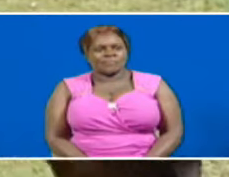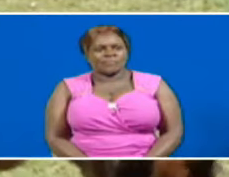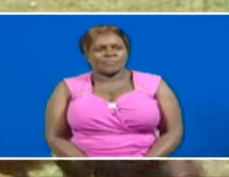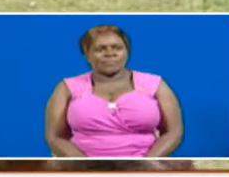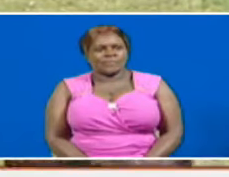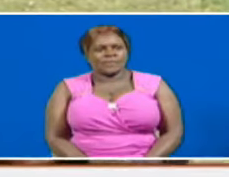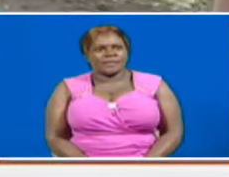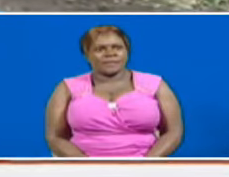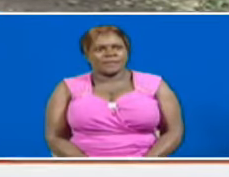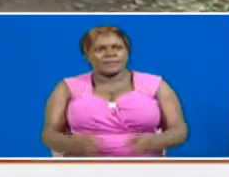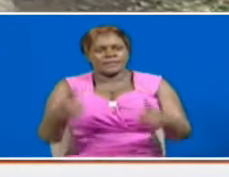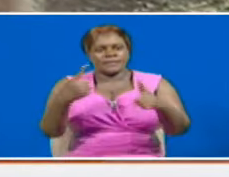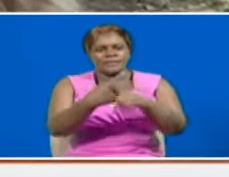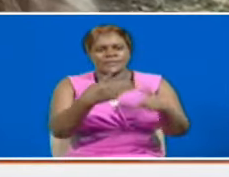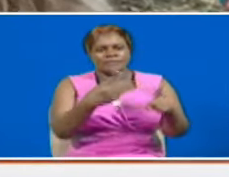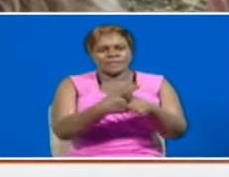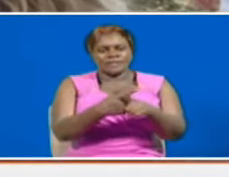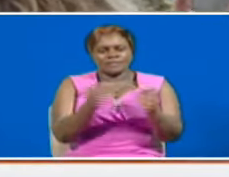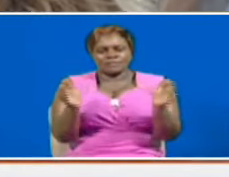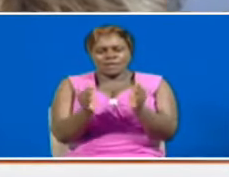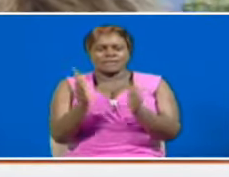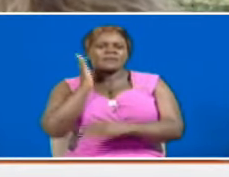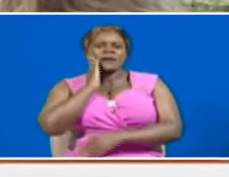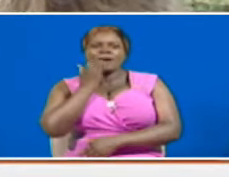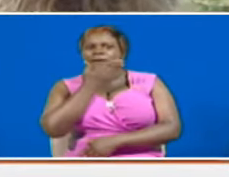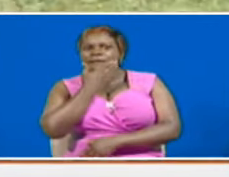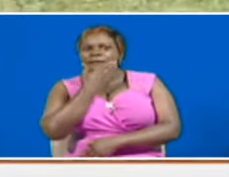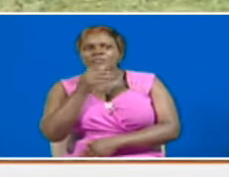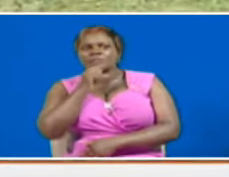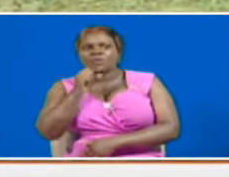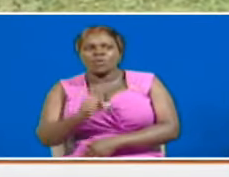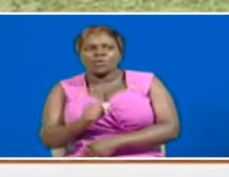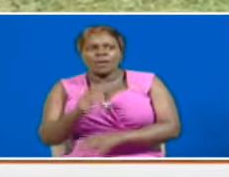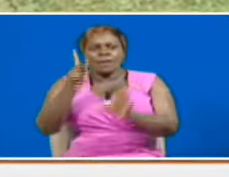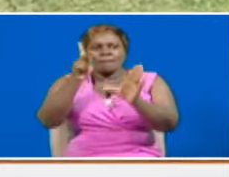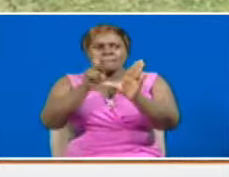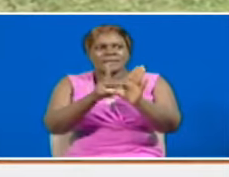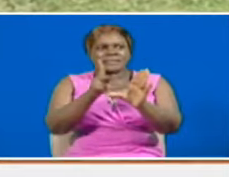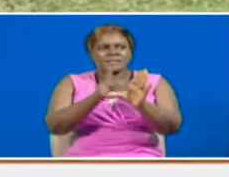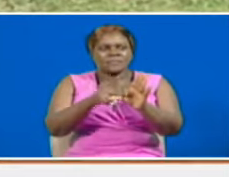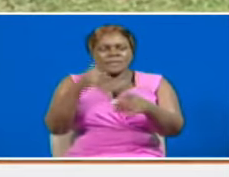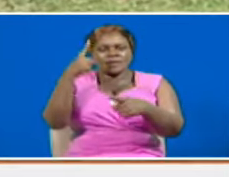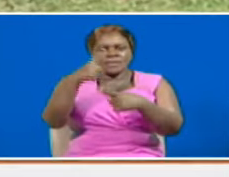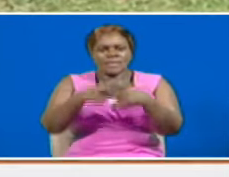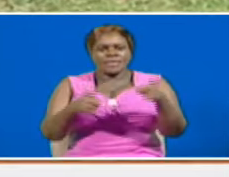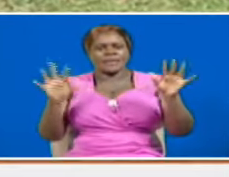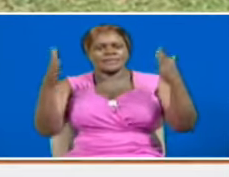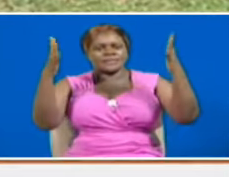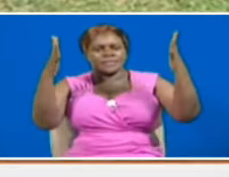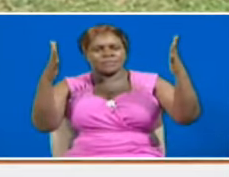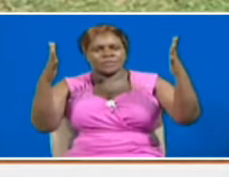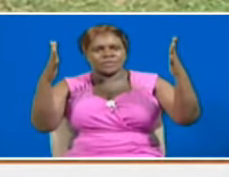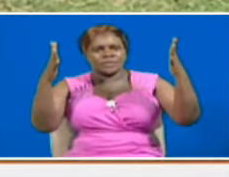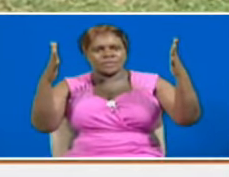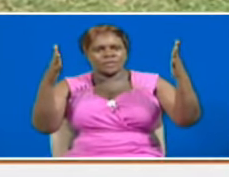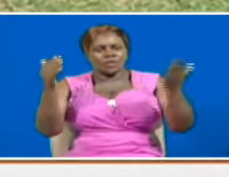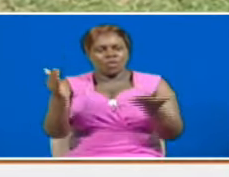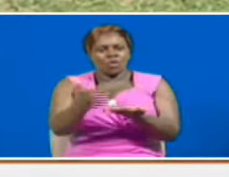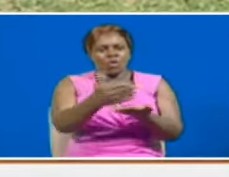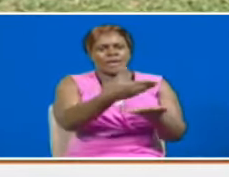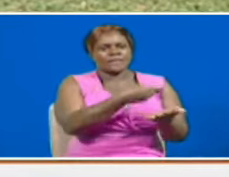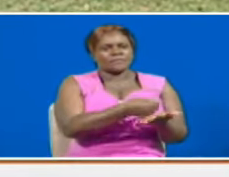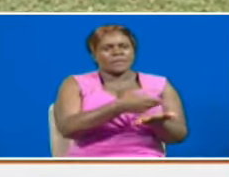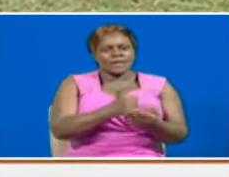They came in different sizes, colors, and edges to participate in this annual event aimed at raising money